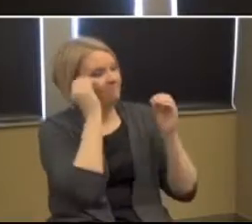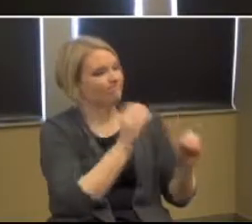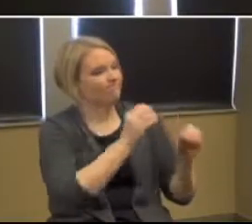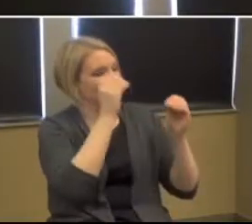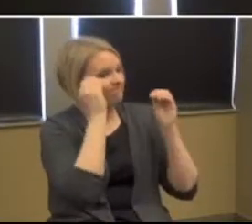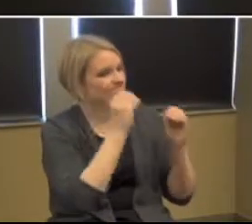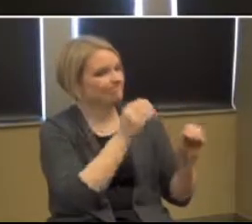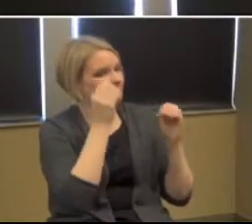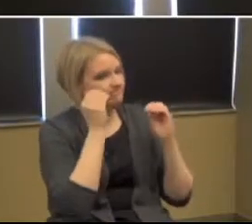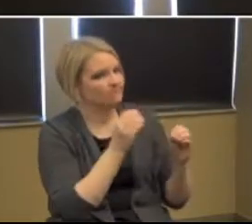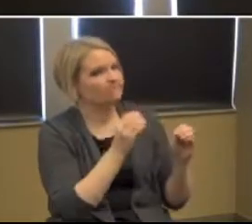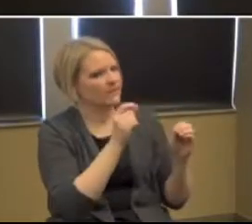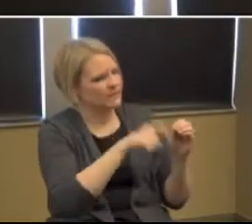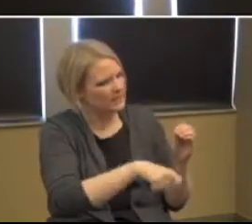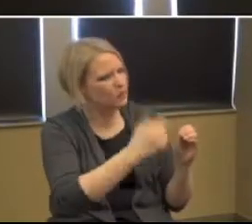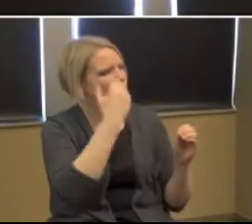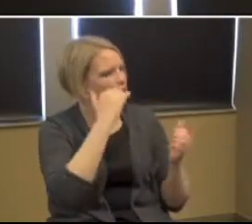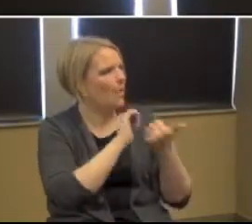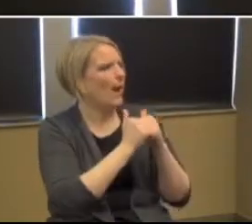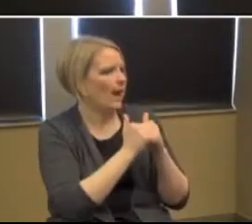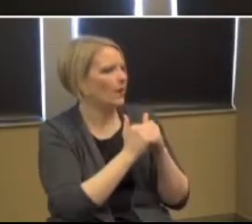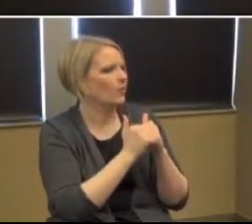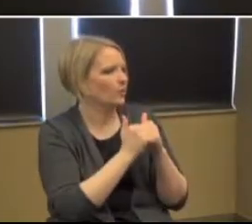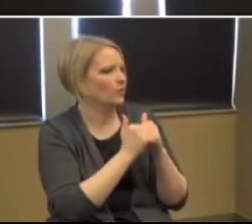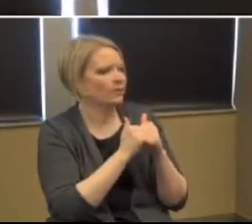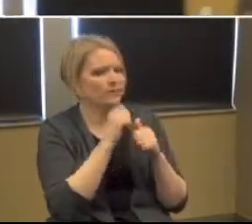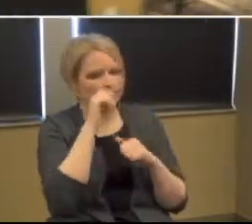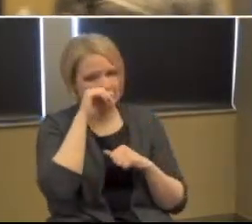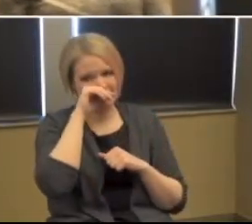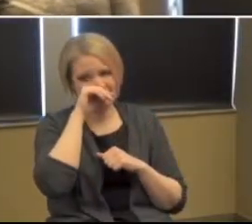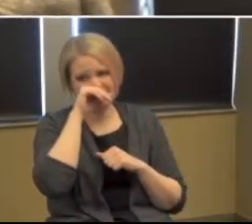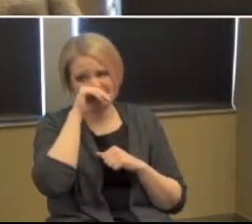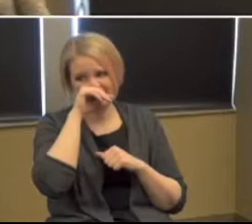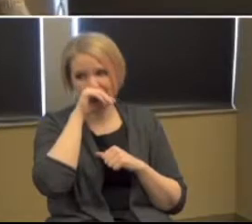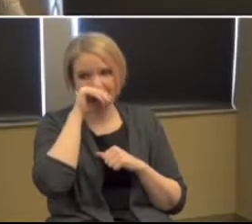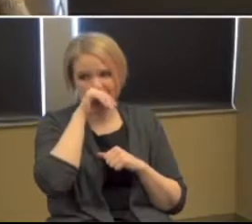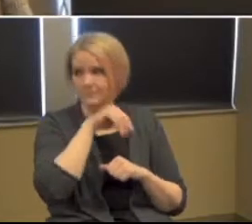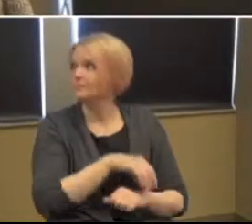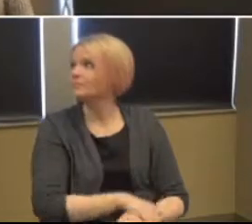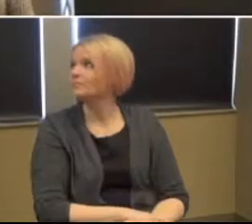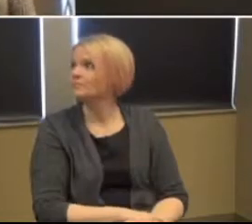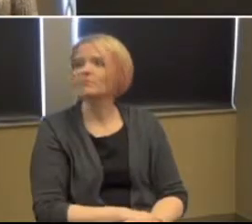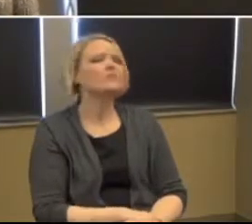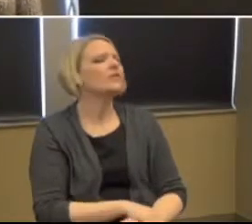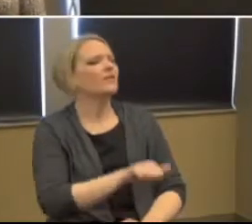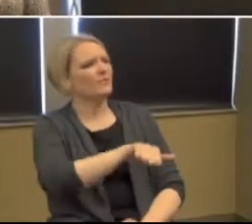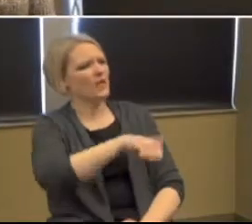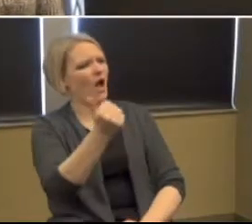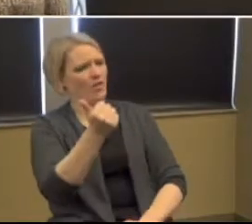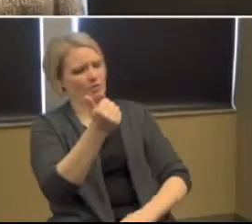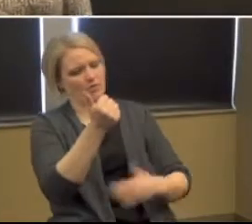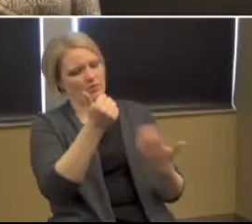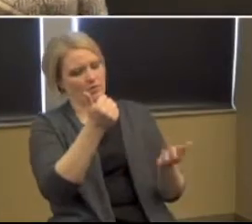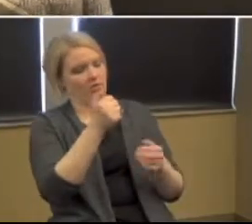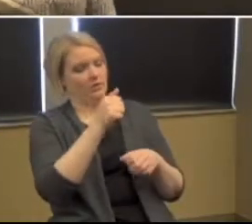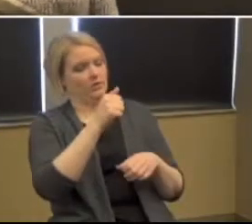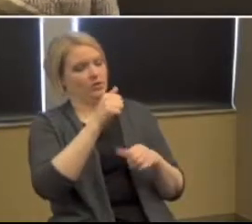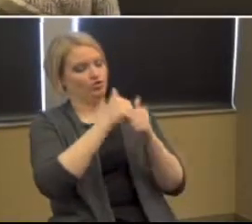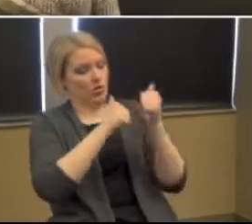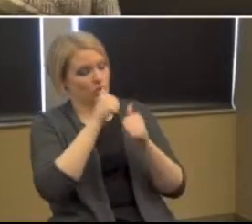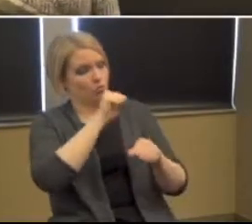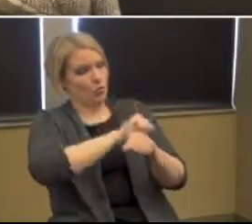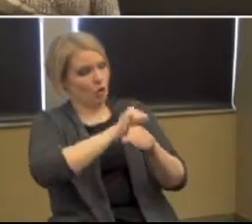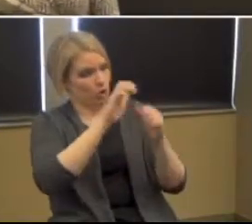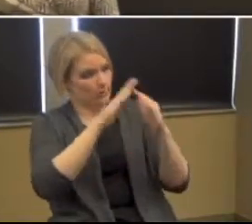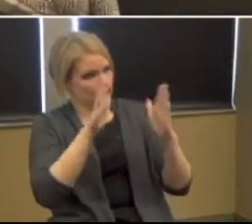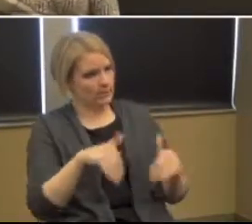teach them how to do. The other thing that these structured work systems allow you to do